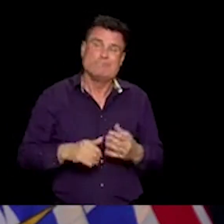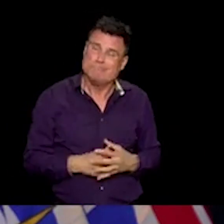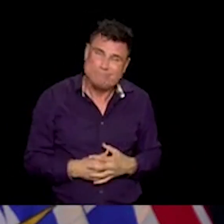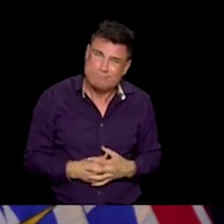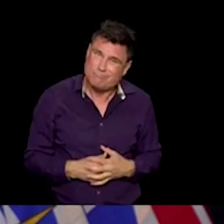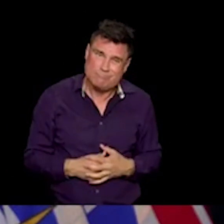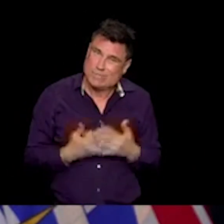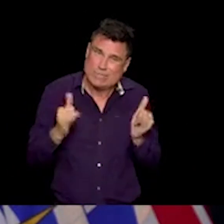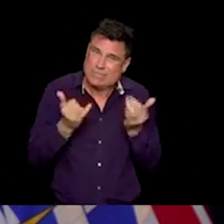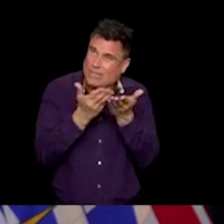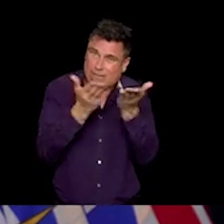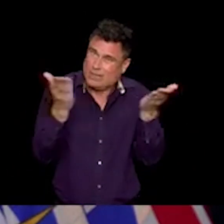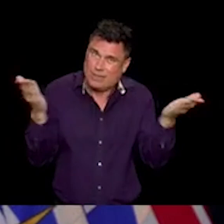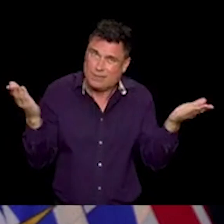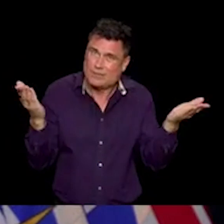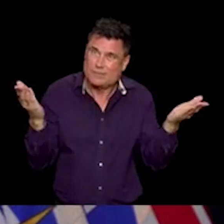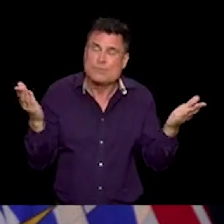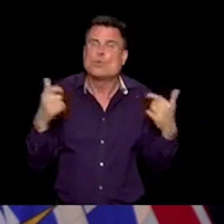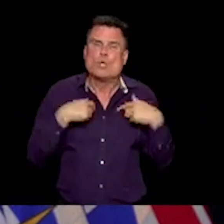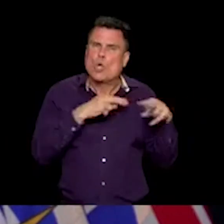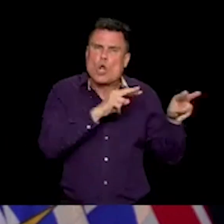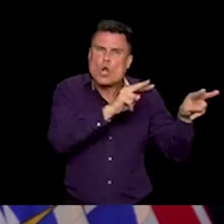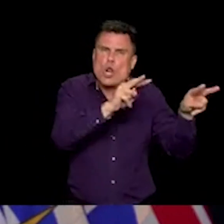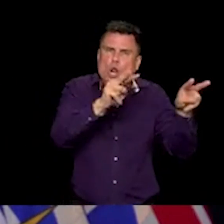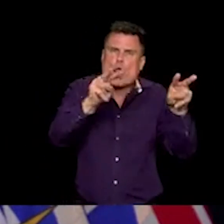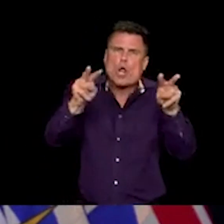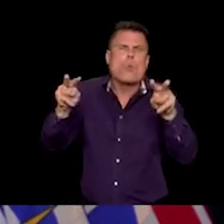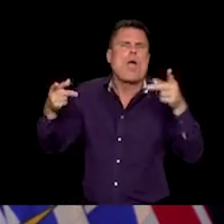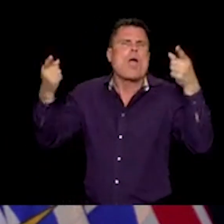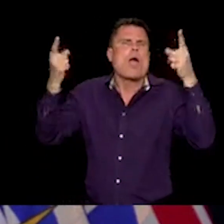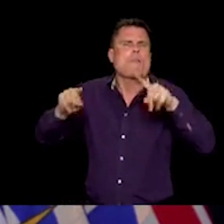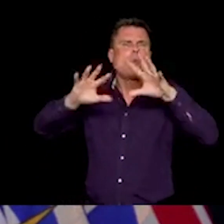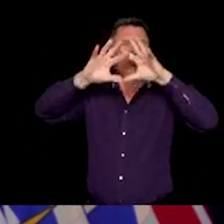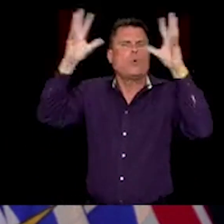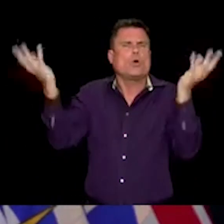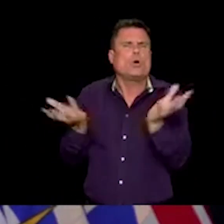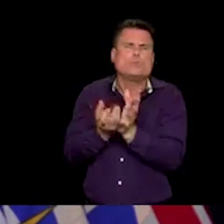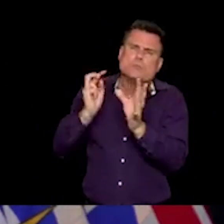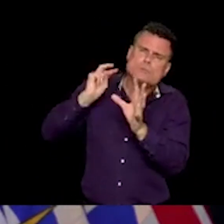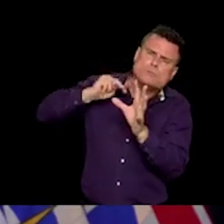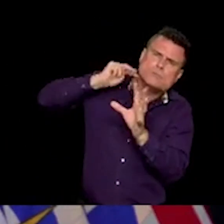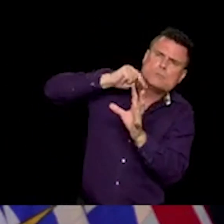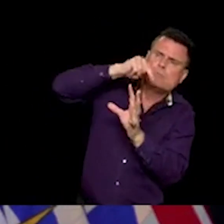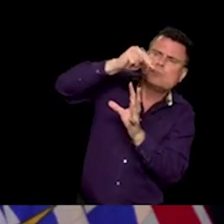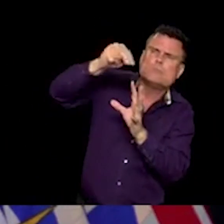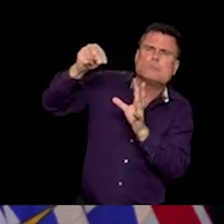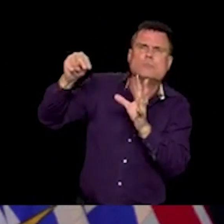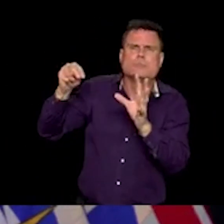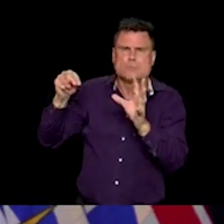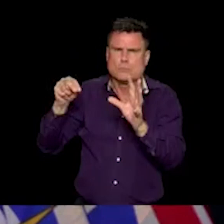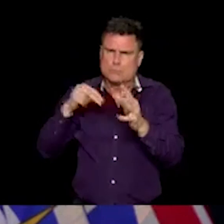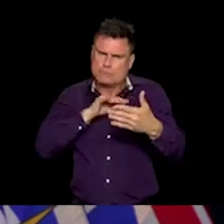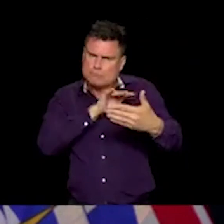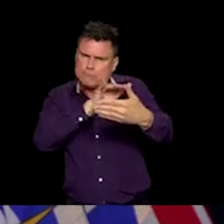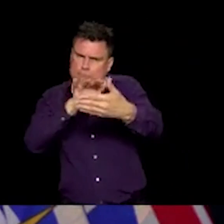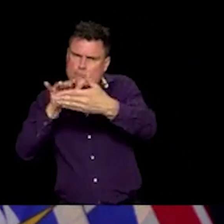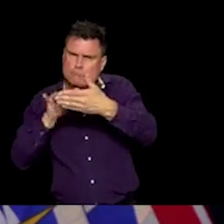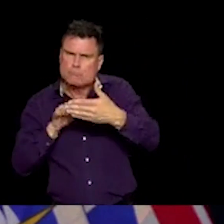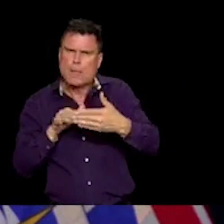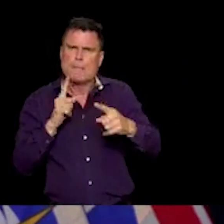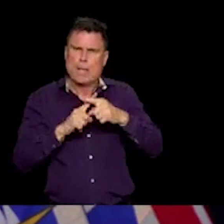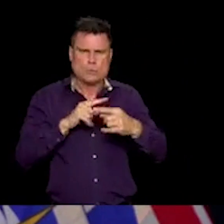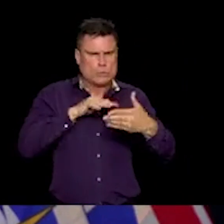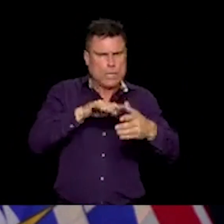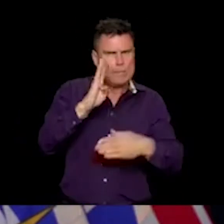thoughtfully. And if we look at the modeling of what we've seen in other places and what we've seen here in BC, there is a potential for it